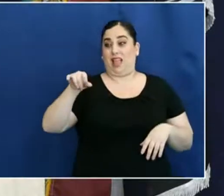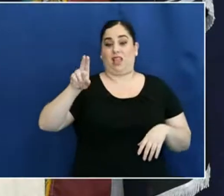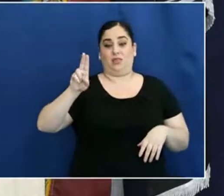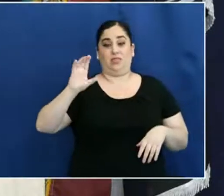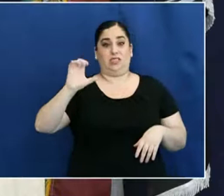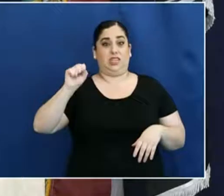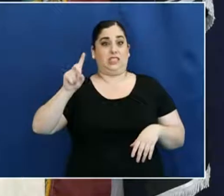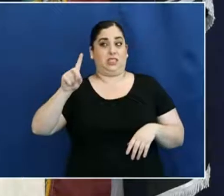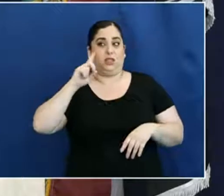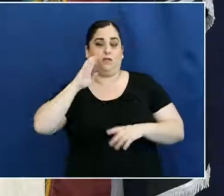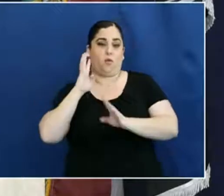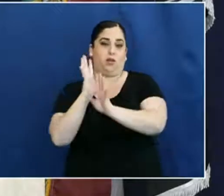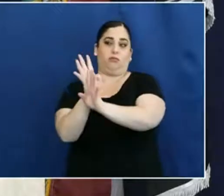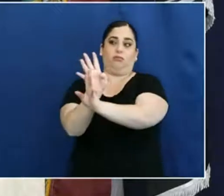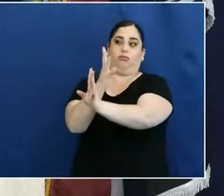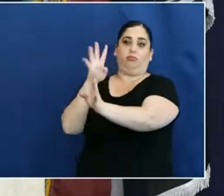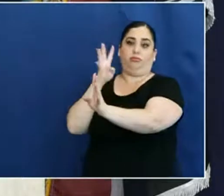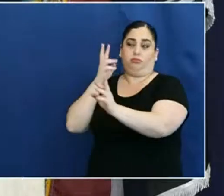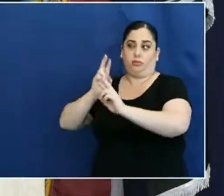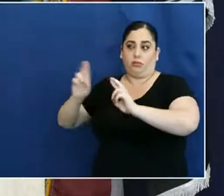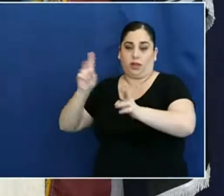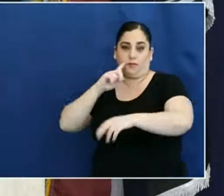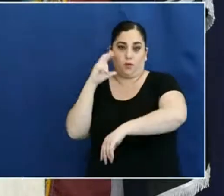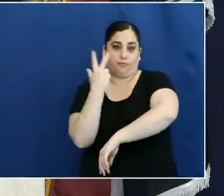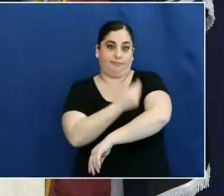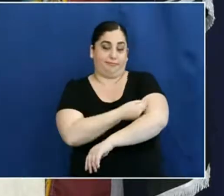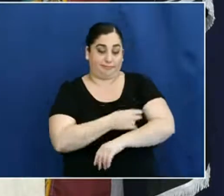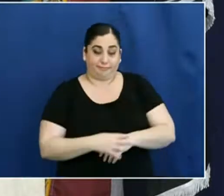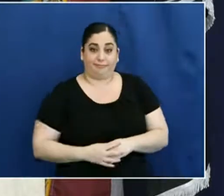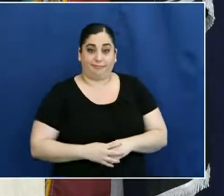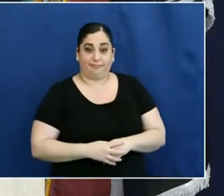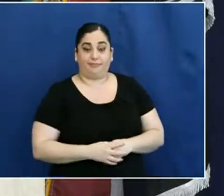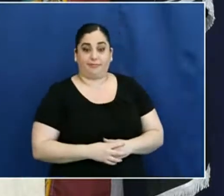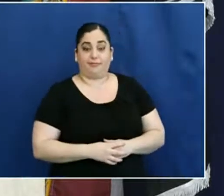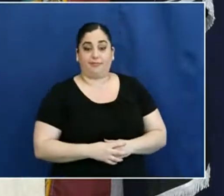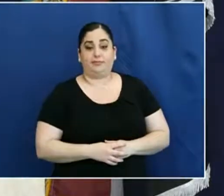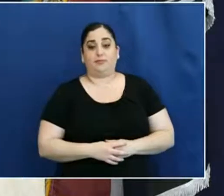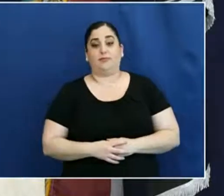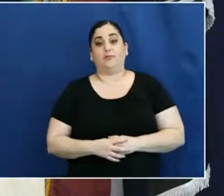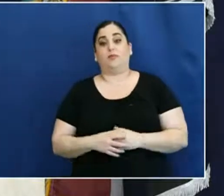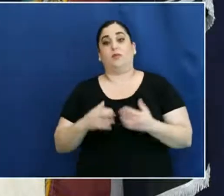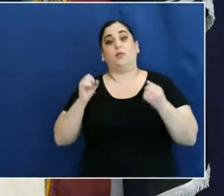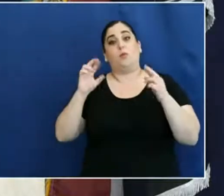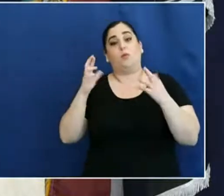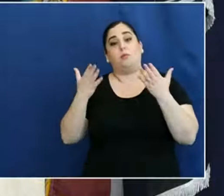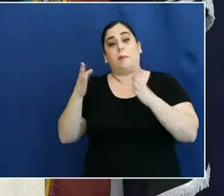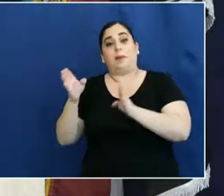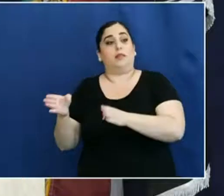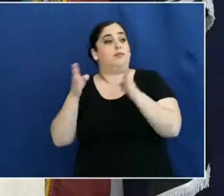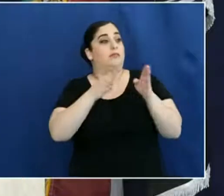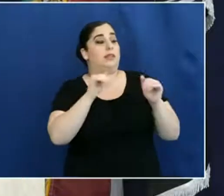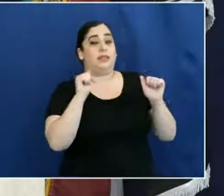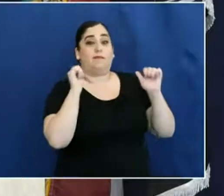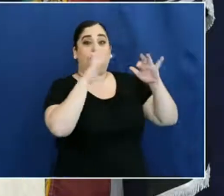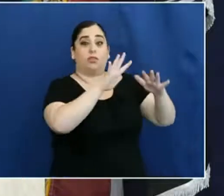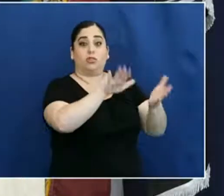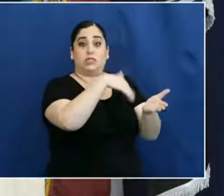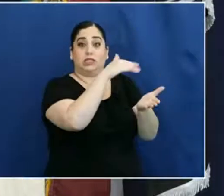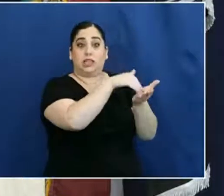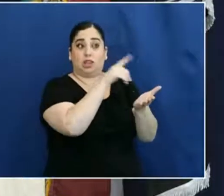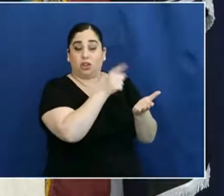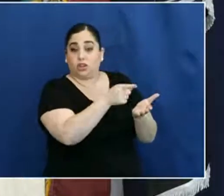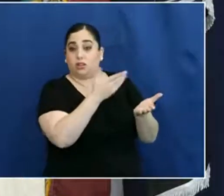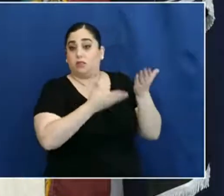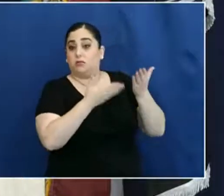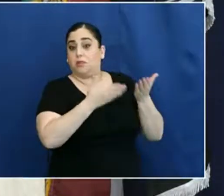of vaccines increases, we could essentially take that operation and place it in the convention center downtown. We don't need to do that immediately